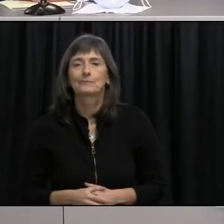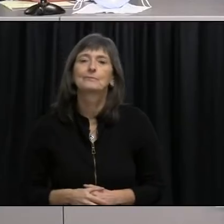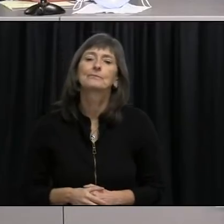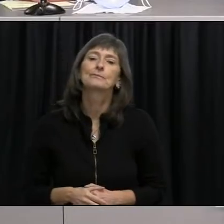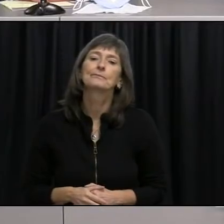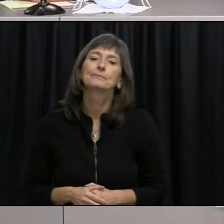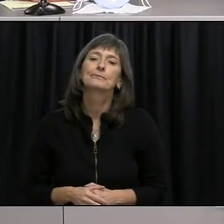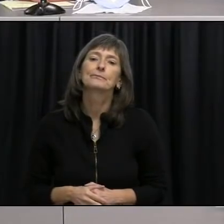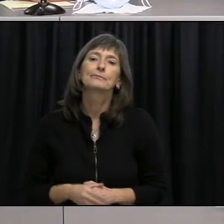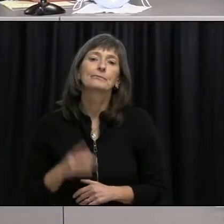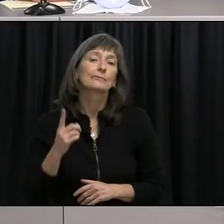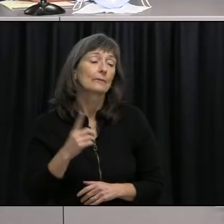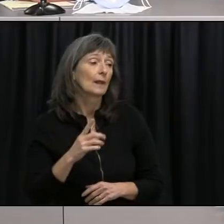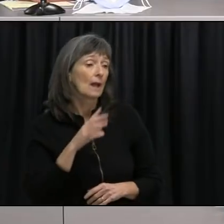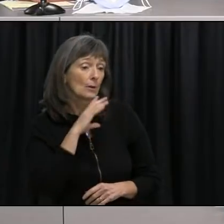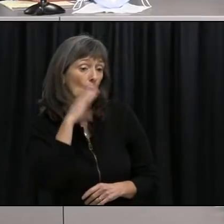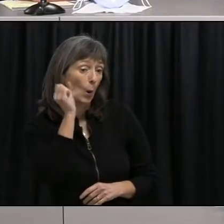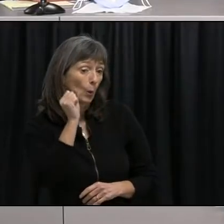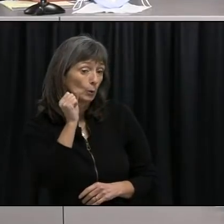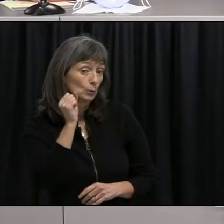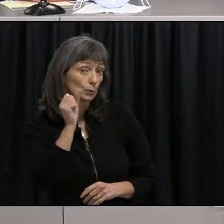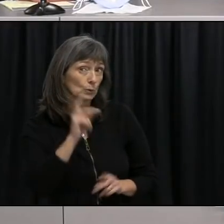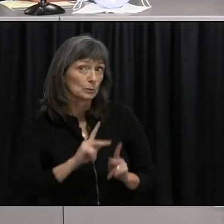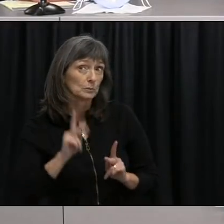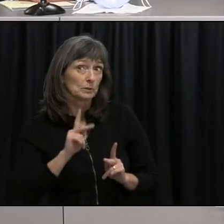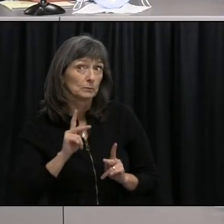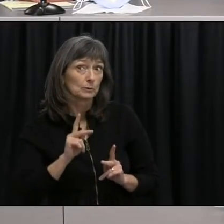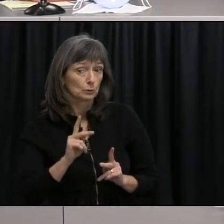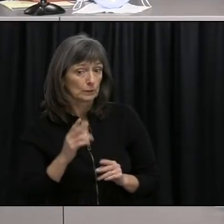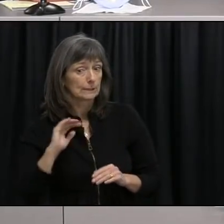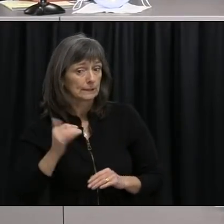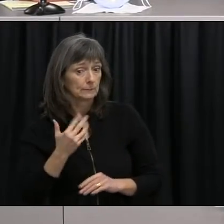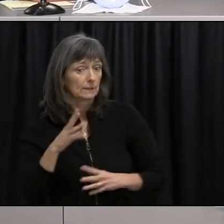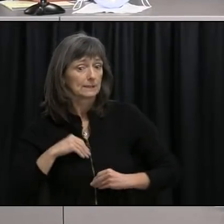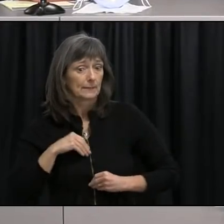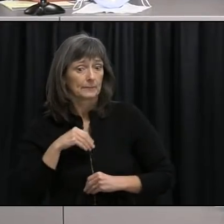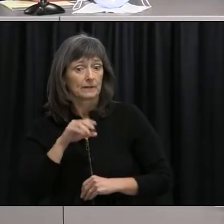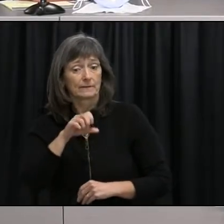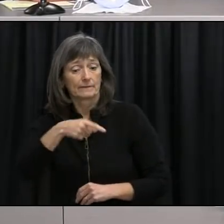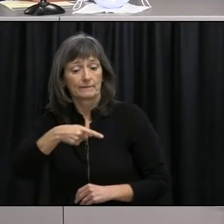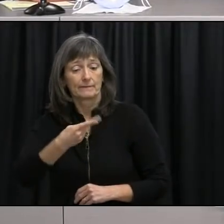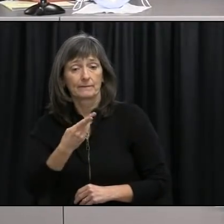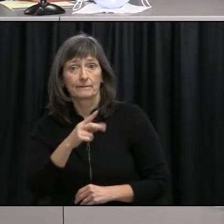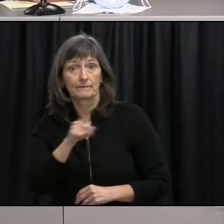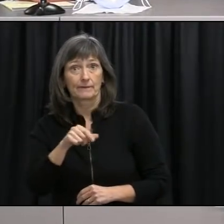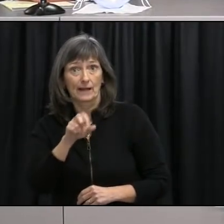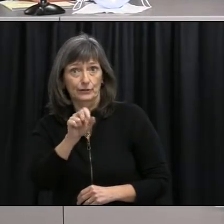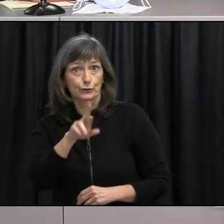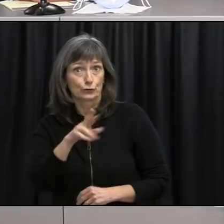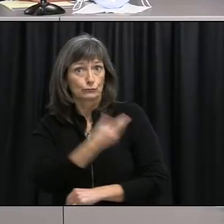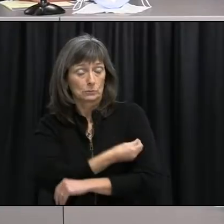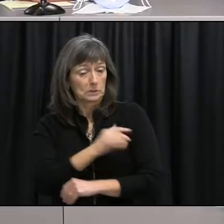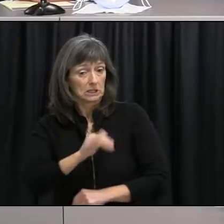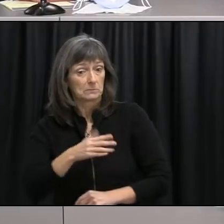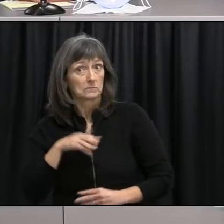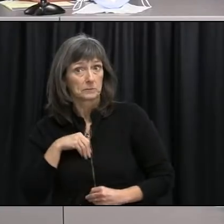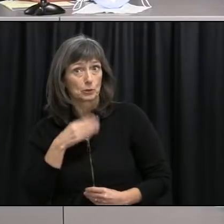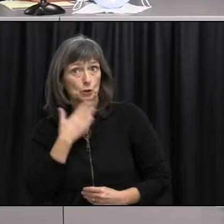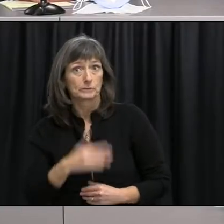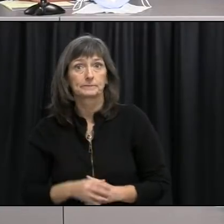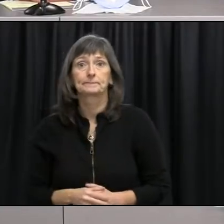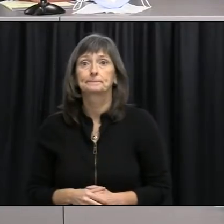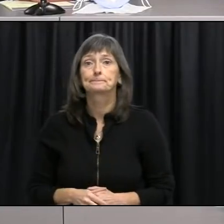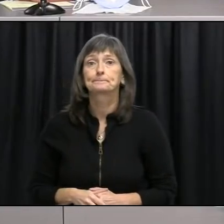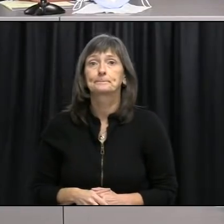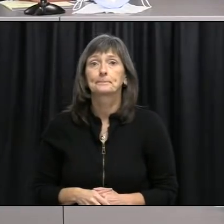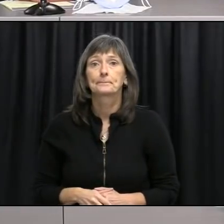And older people apparently are doing quite well on the Pfizer one from the early signs. So, and the other thing I wanted to